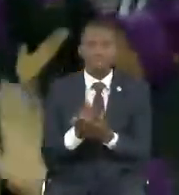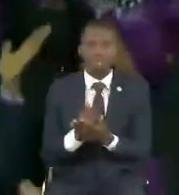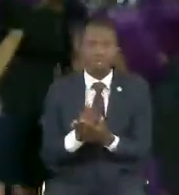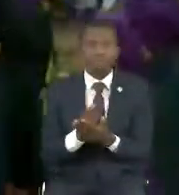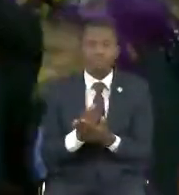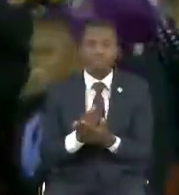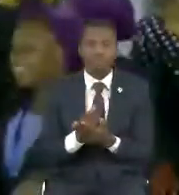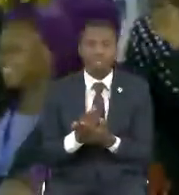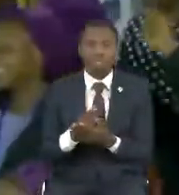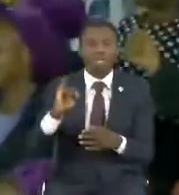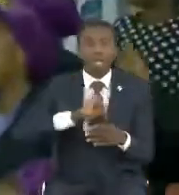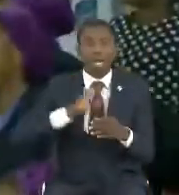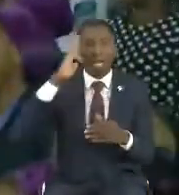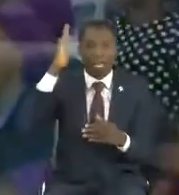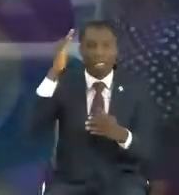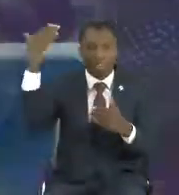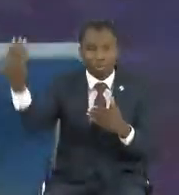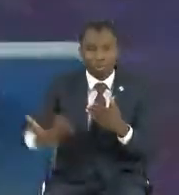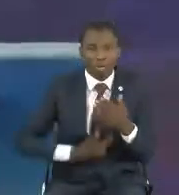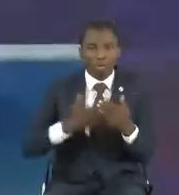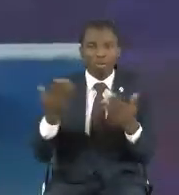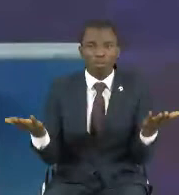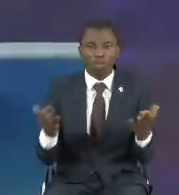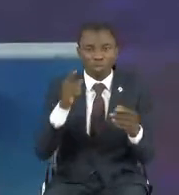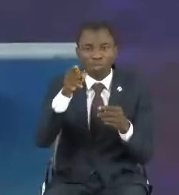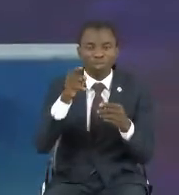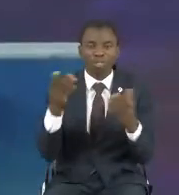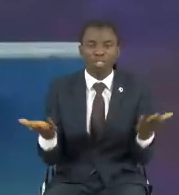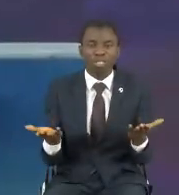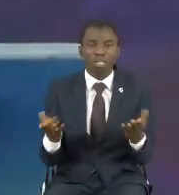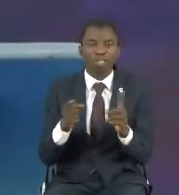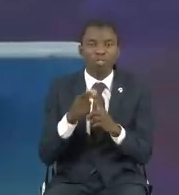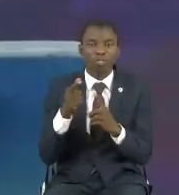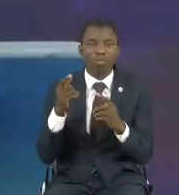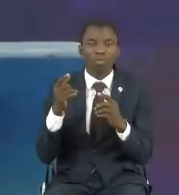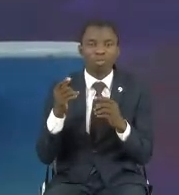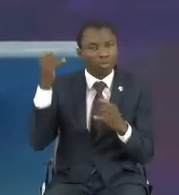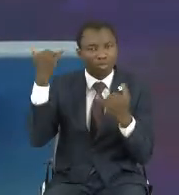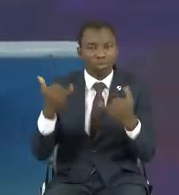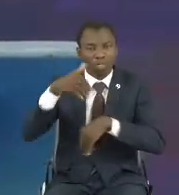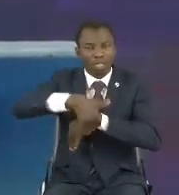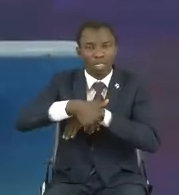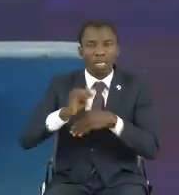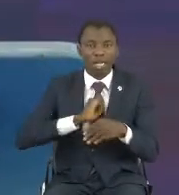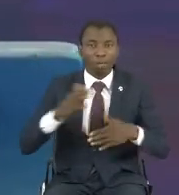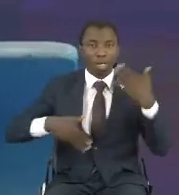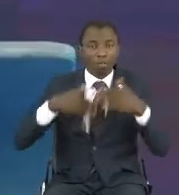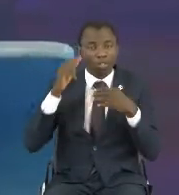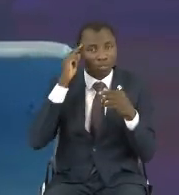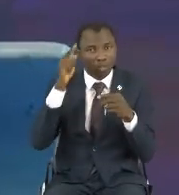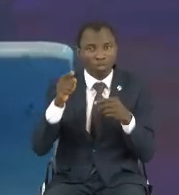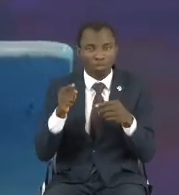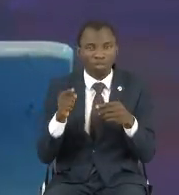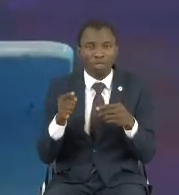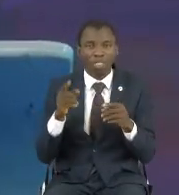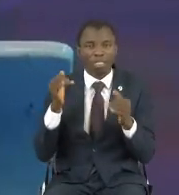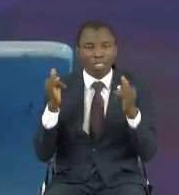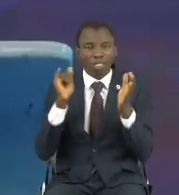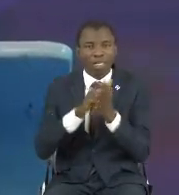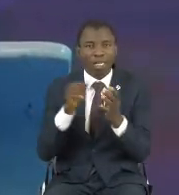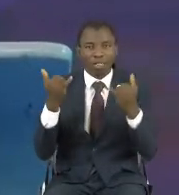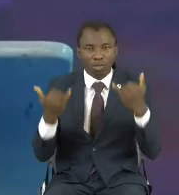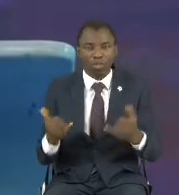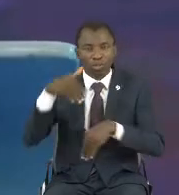I welcome you here tonight. I'm so happy for you that tonight will